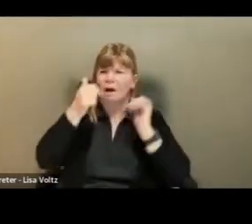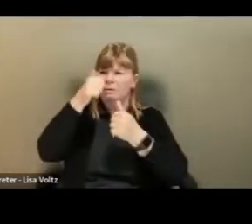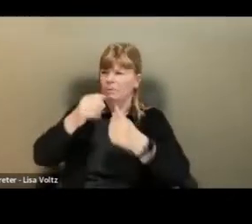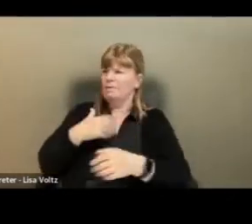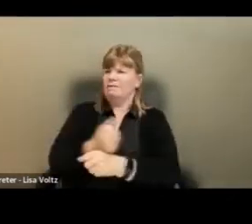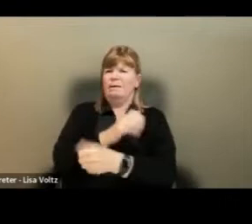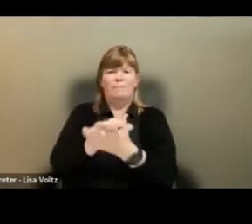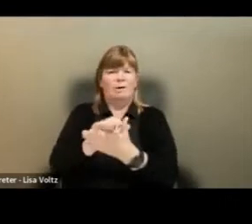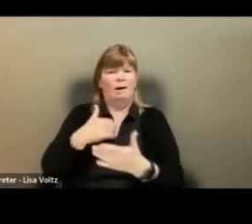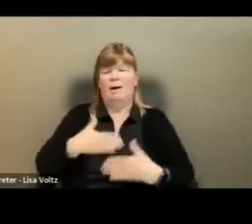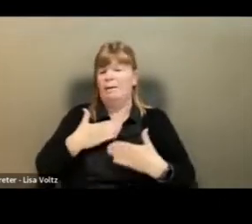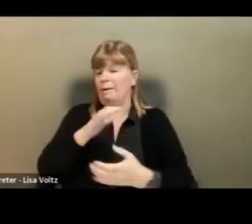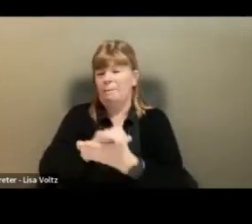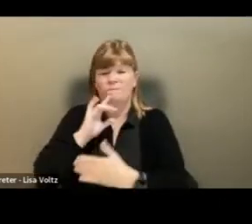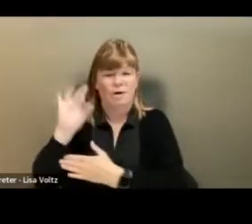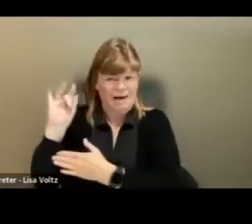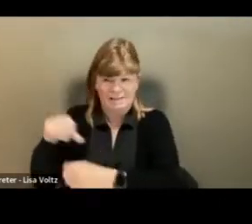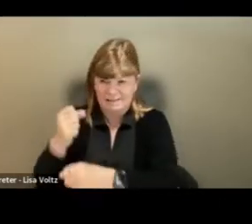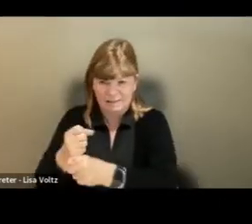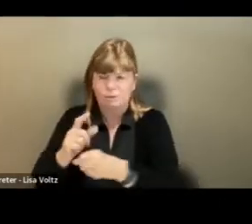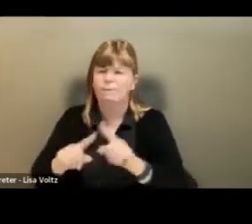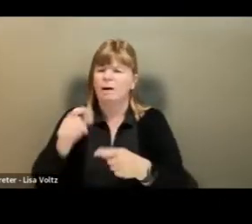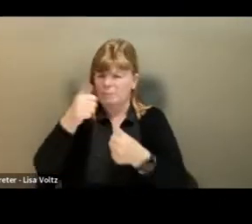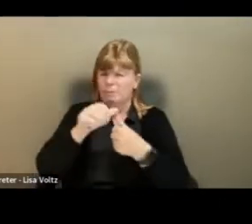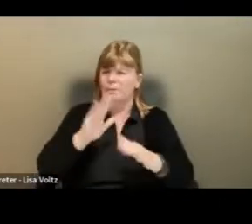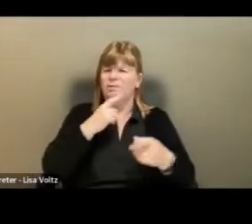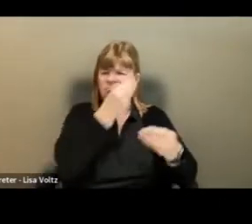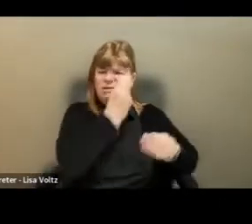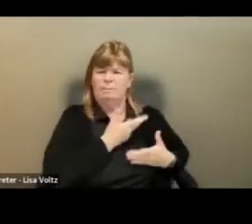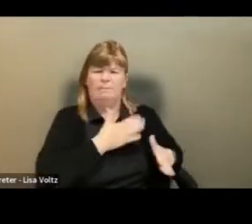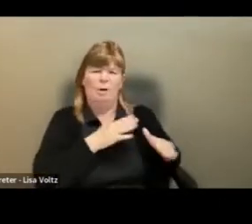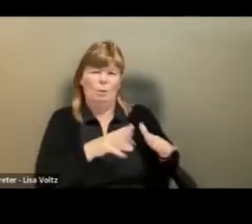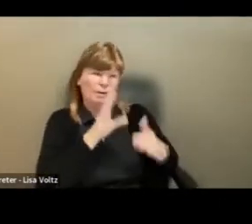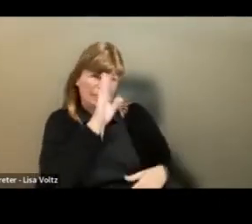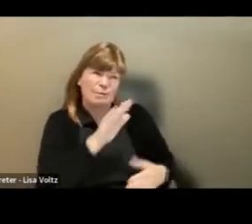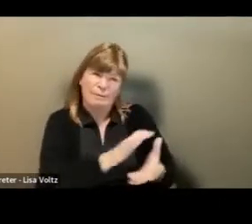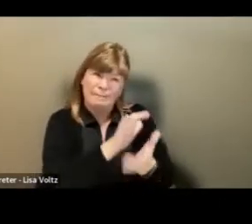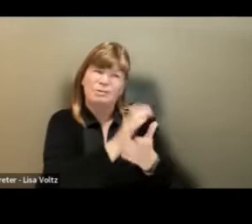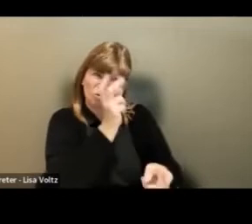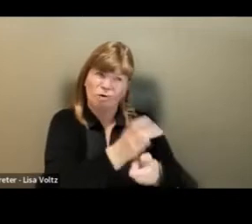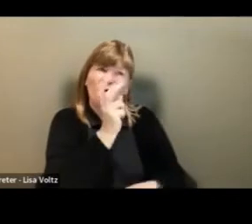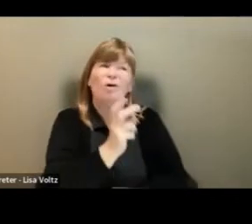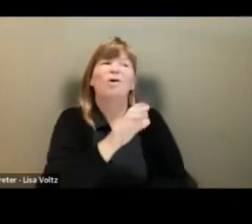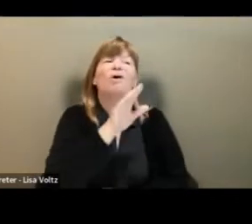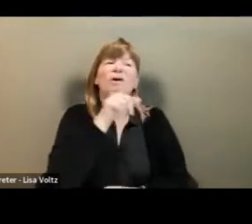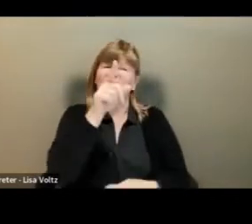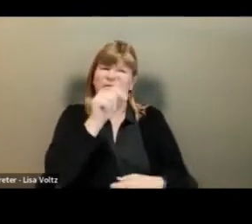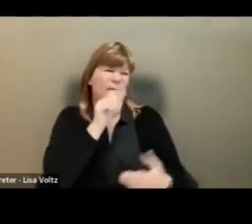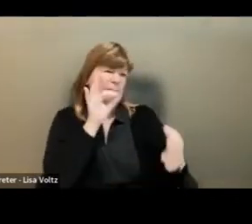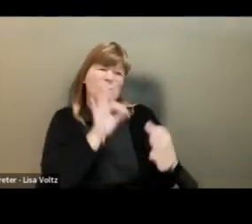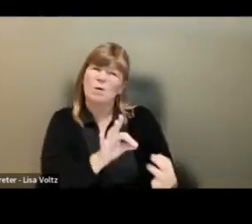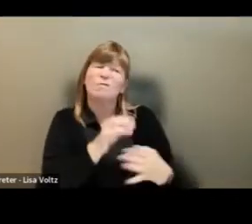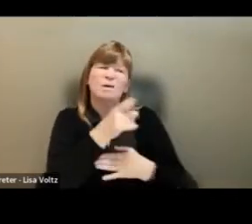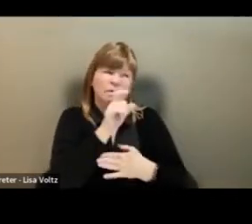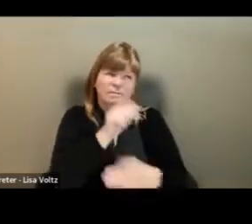been happily married for 18 years, but I remember people actually telling me at my wedding that, marriage is hard and your partner's going to be perfect and you need to